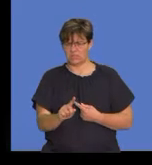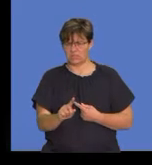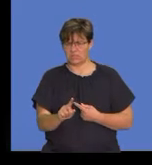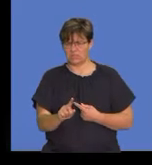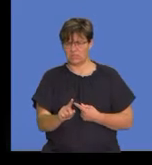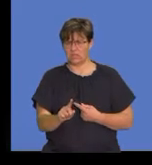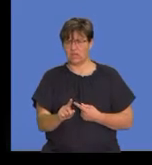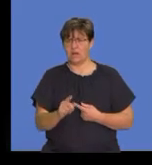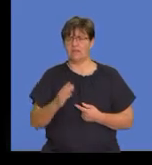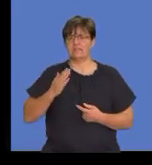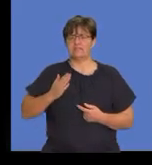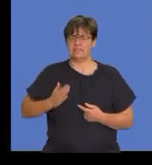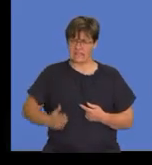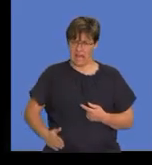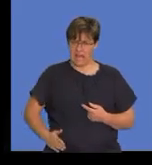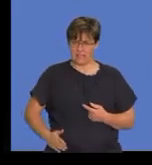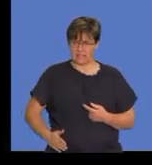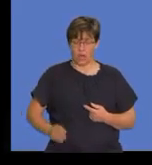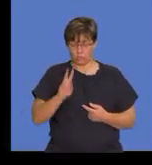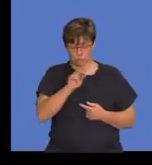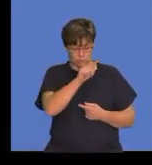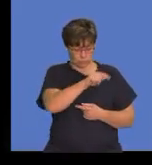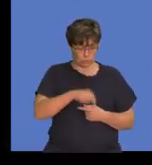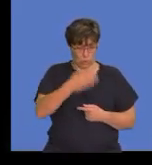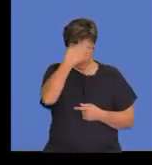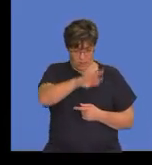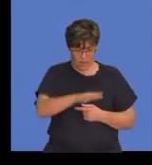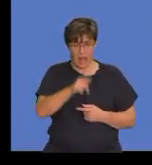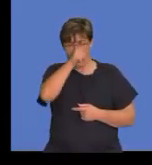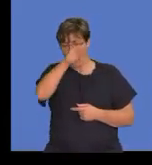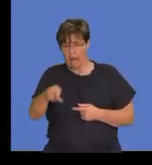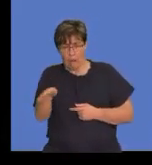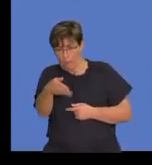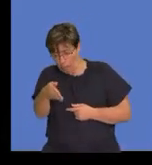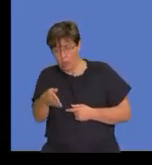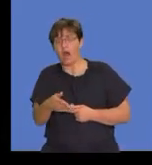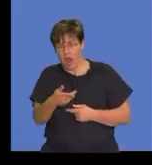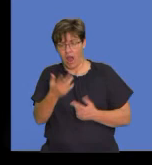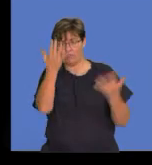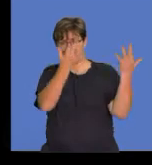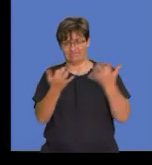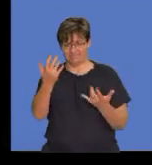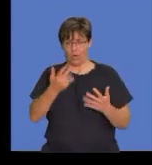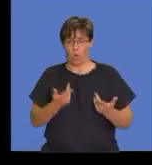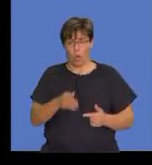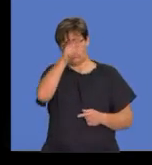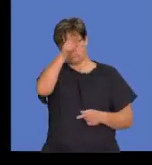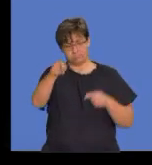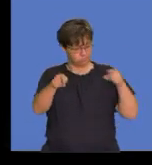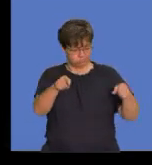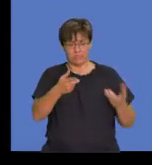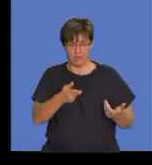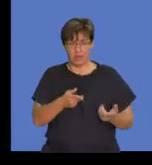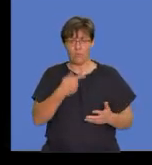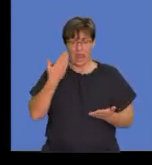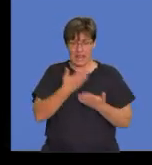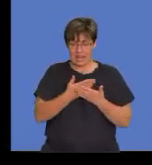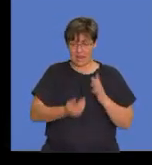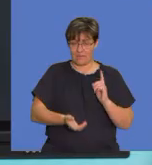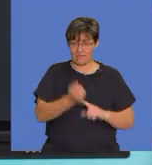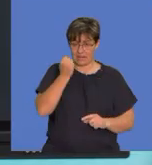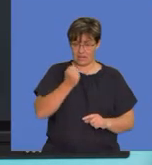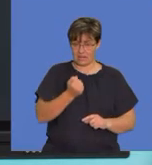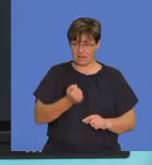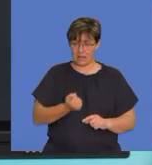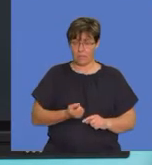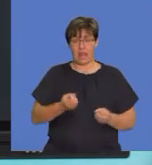To calculate the length of a side if you know the two sides. Remember what was my big question to you? Can